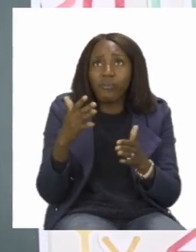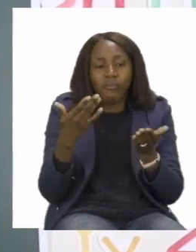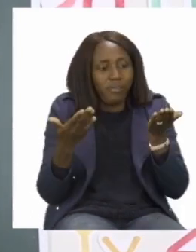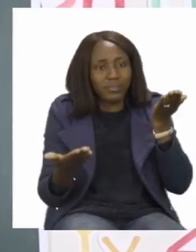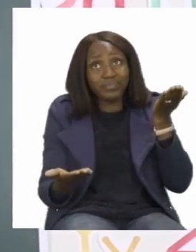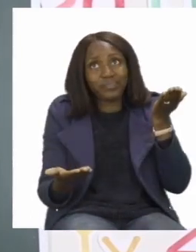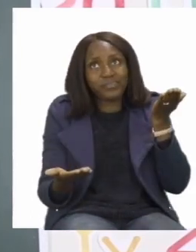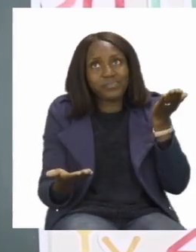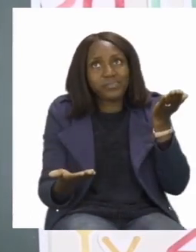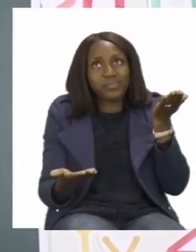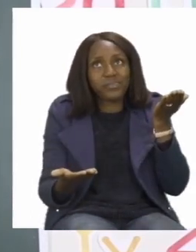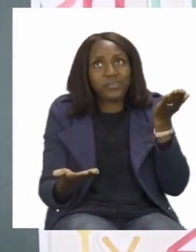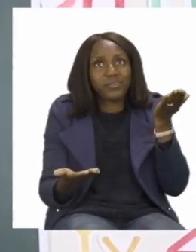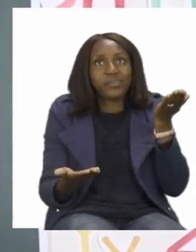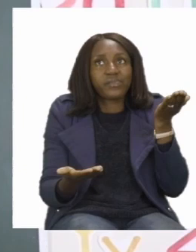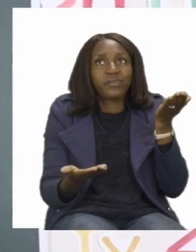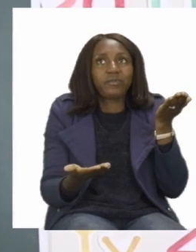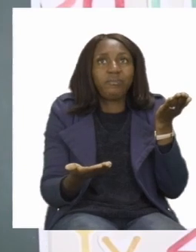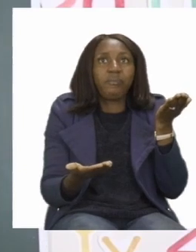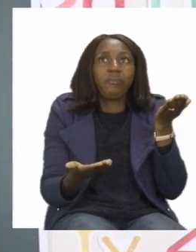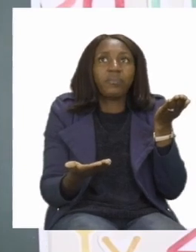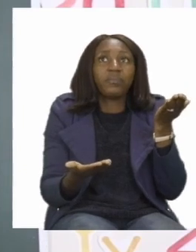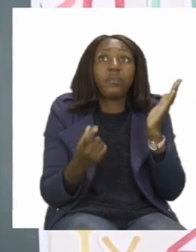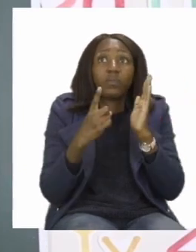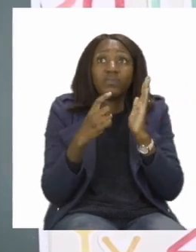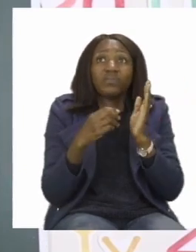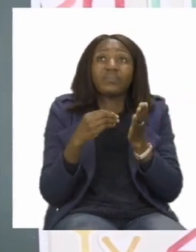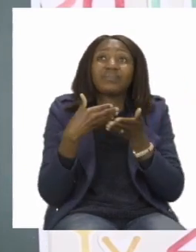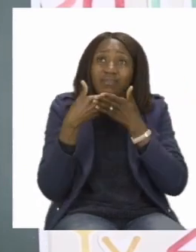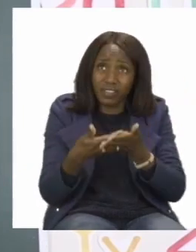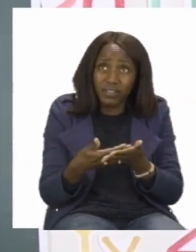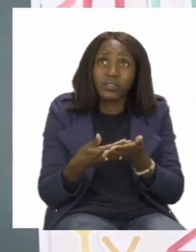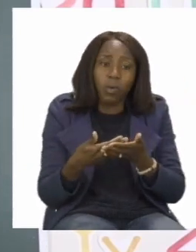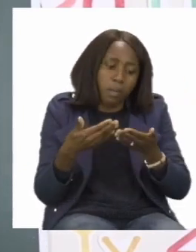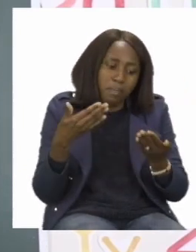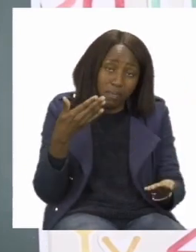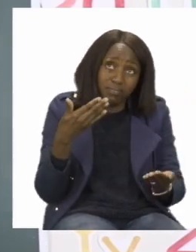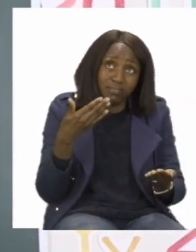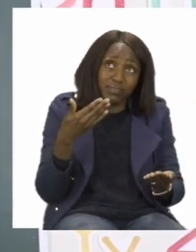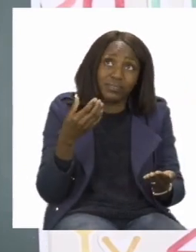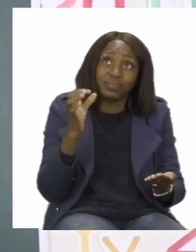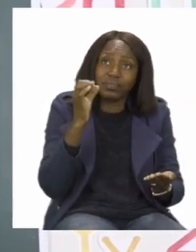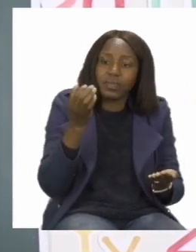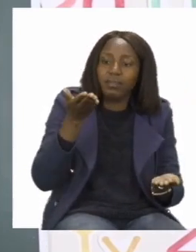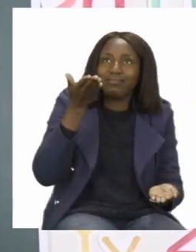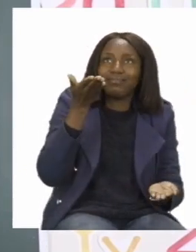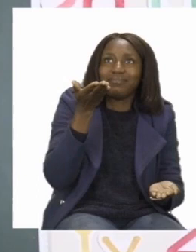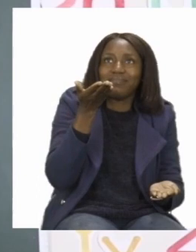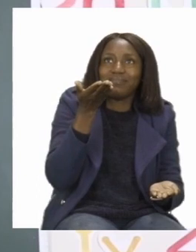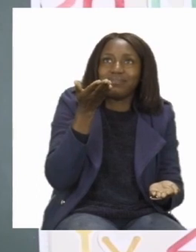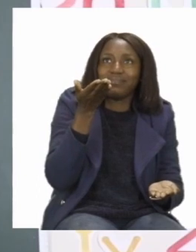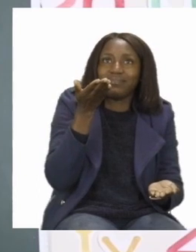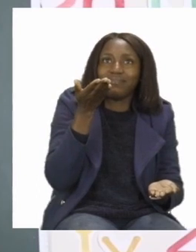be lower. So the sanitizer is heavier than the counter.